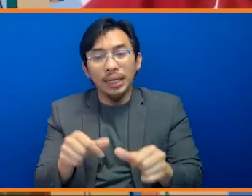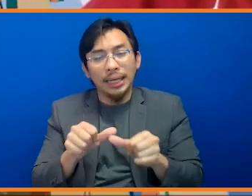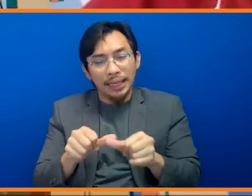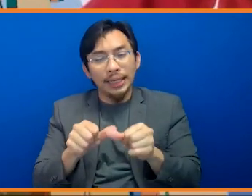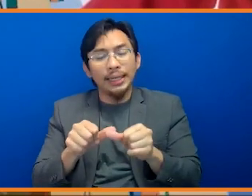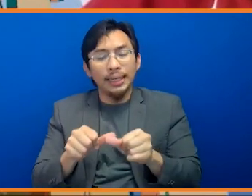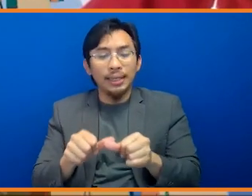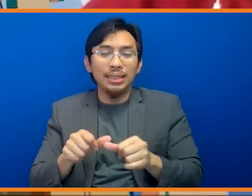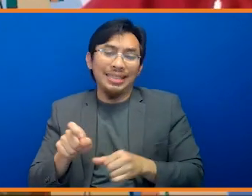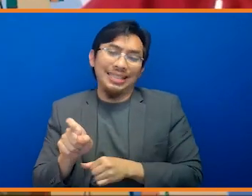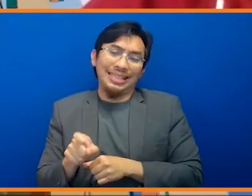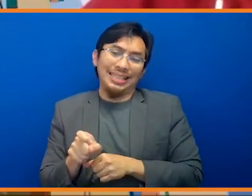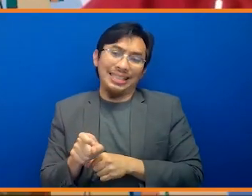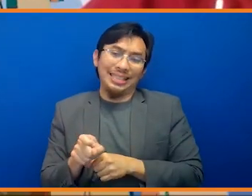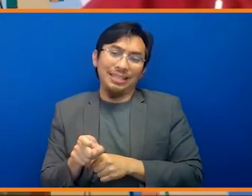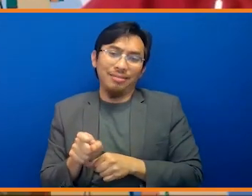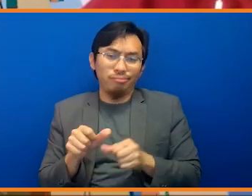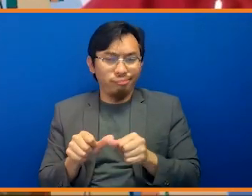keep